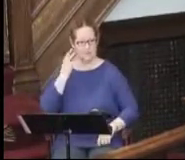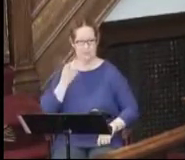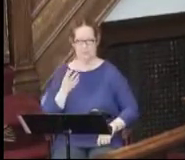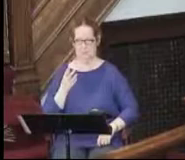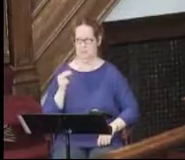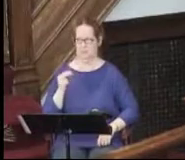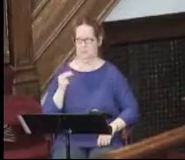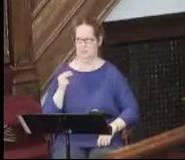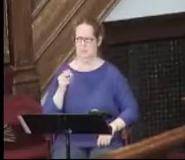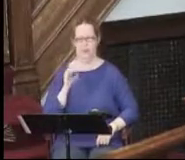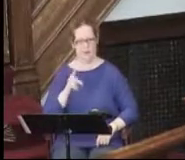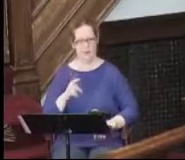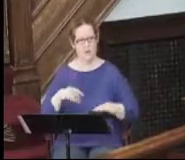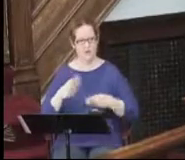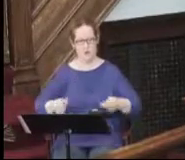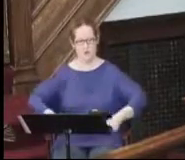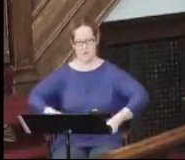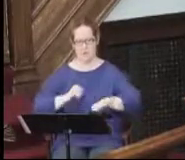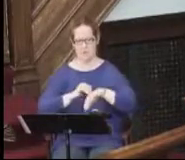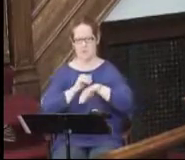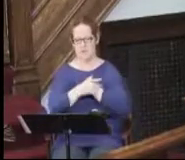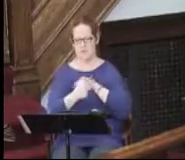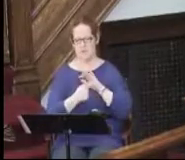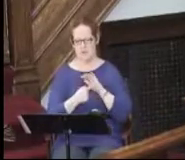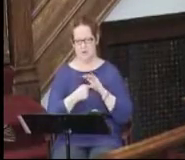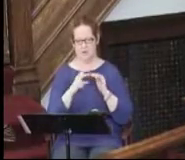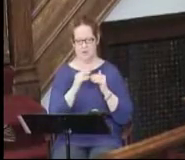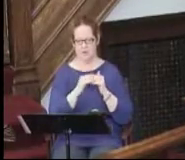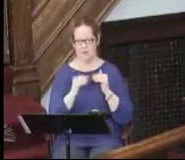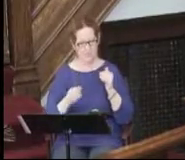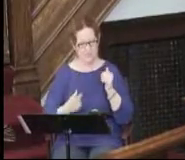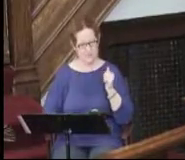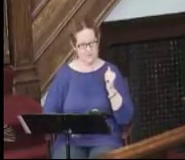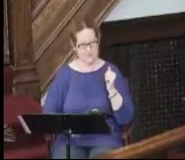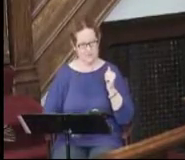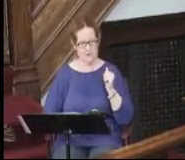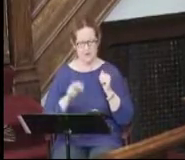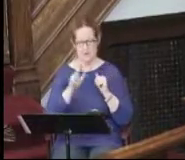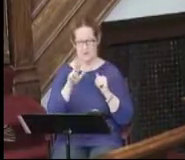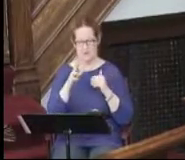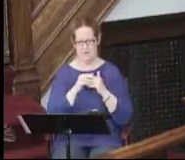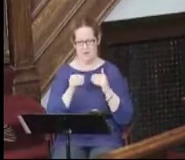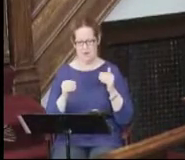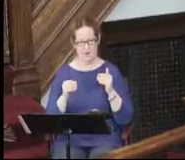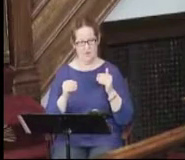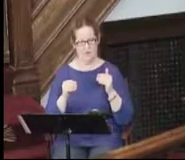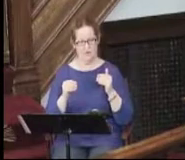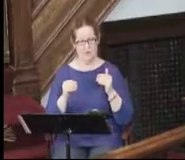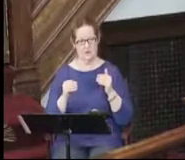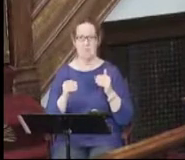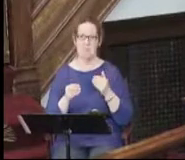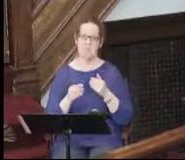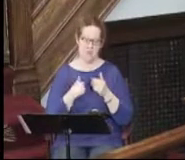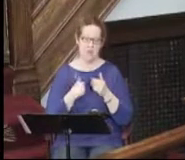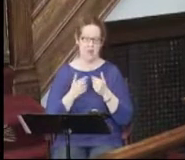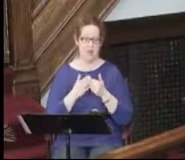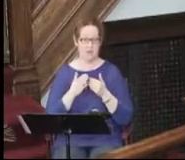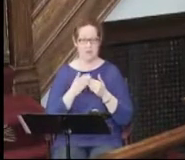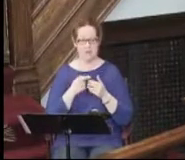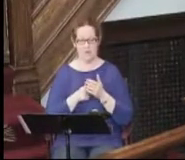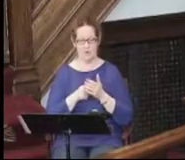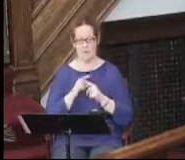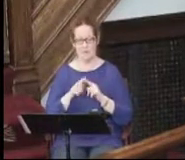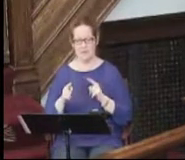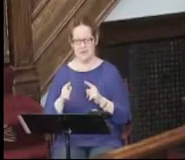no. Okay, here's some crutches. We'll send you a bill for $30. $35, easily be able to afford that. But what